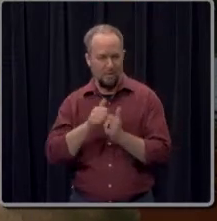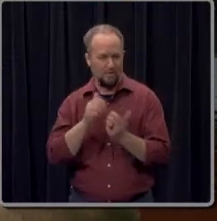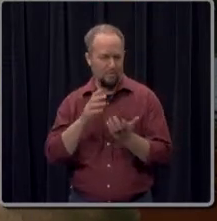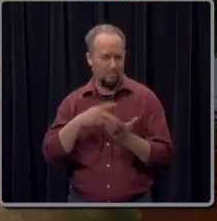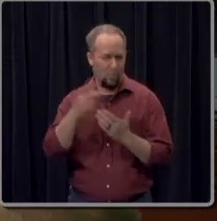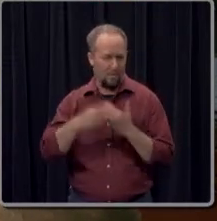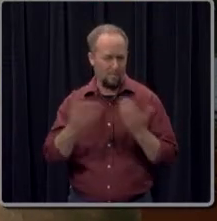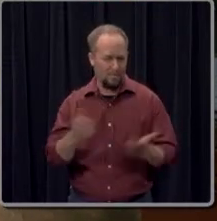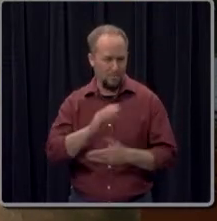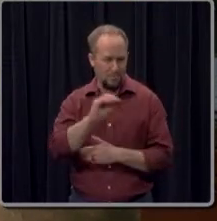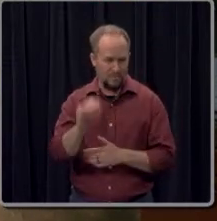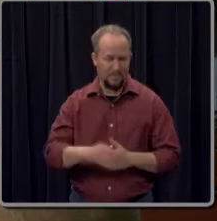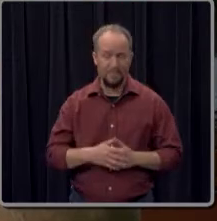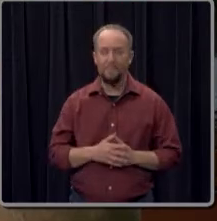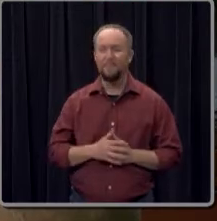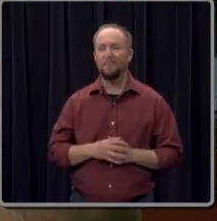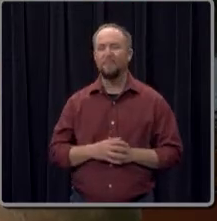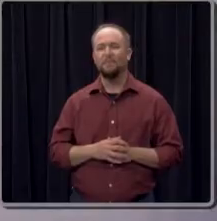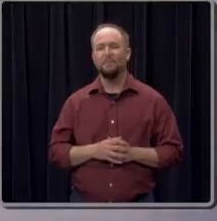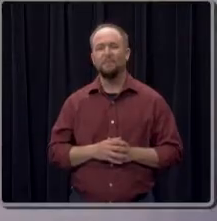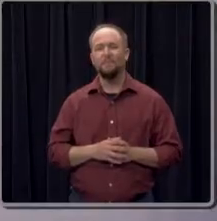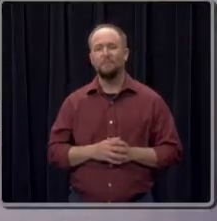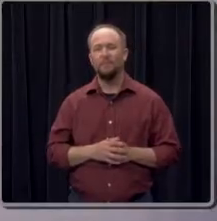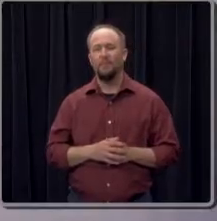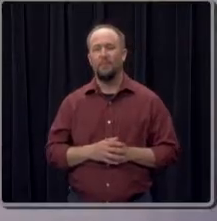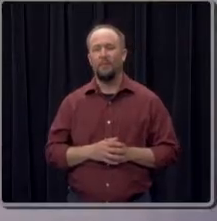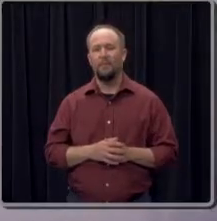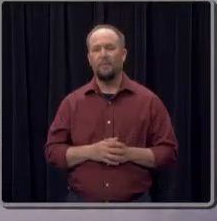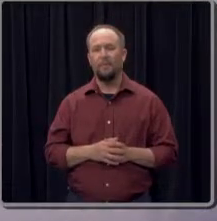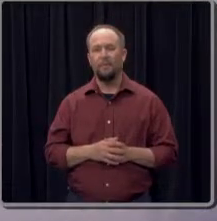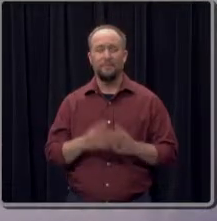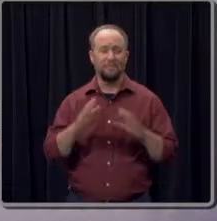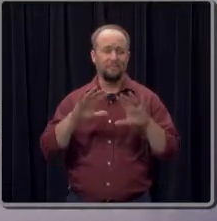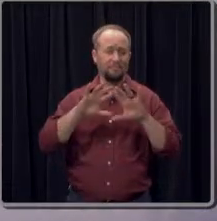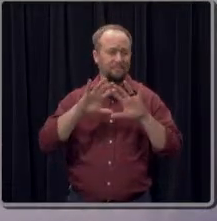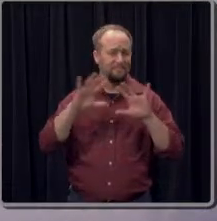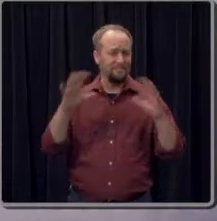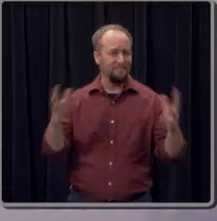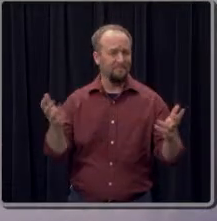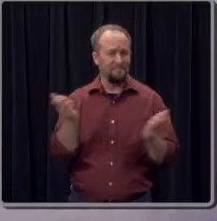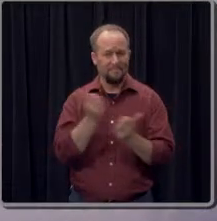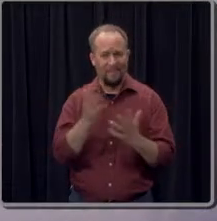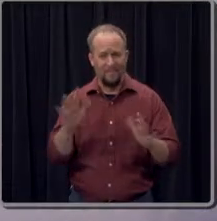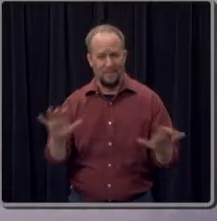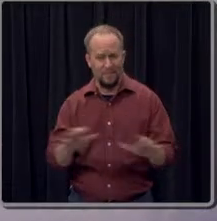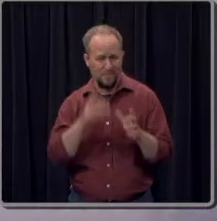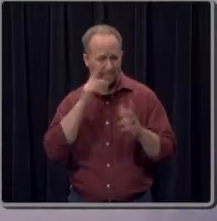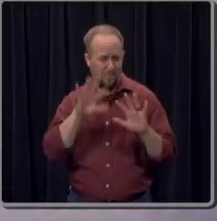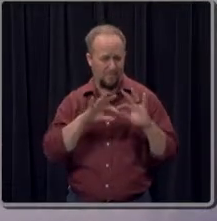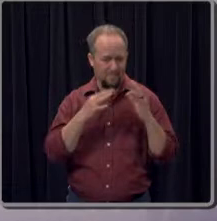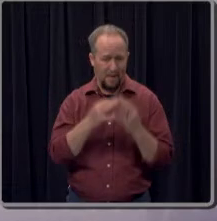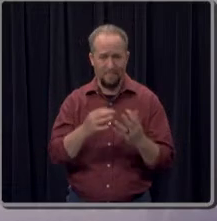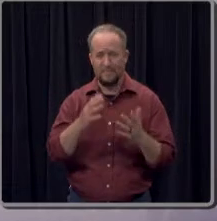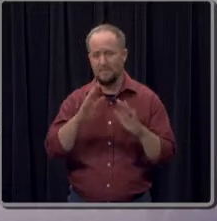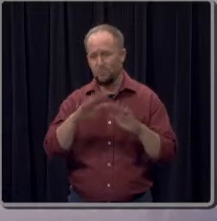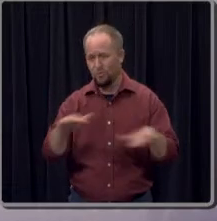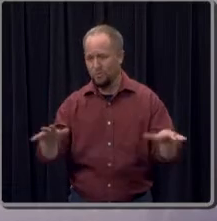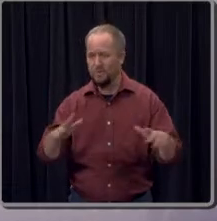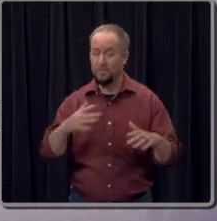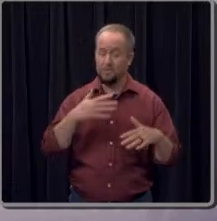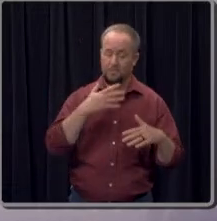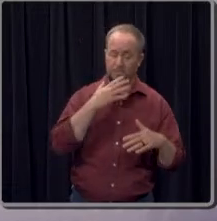in Olathe. I'll give you a quick little overview of all the things we do for our families and children birth to age